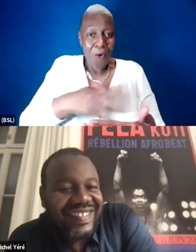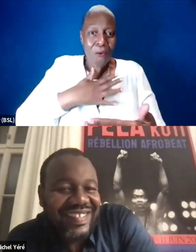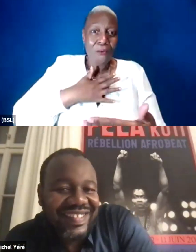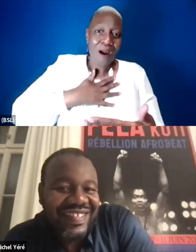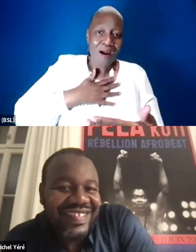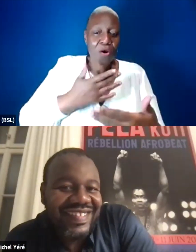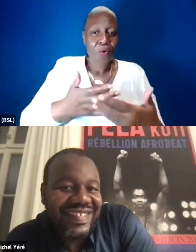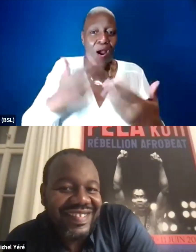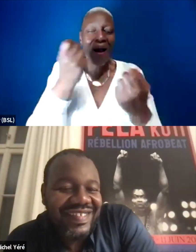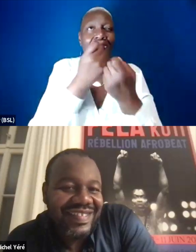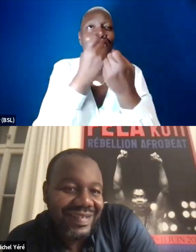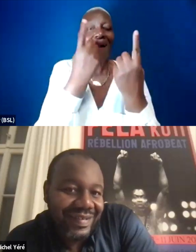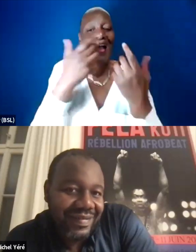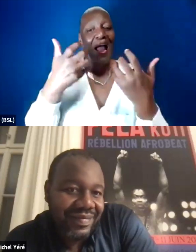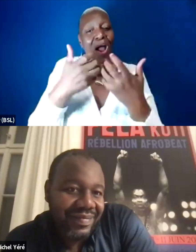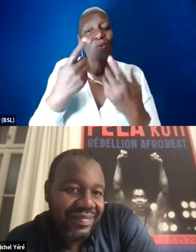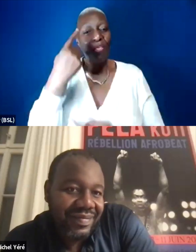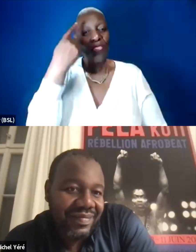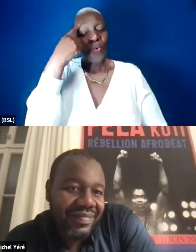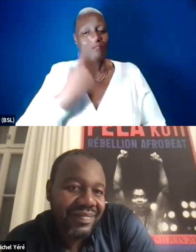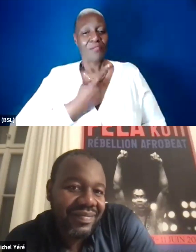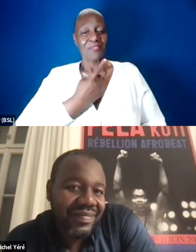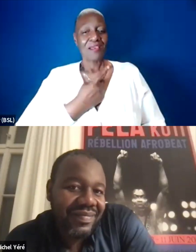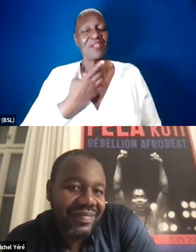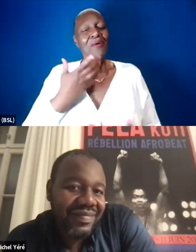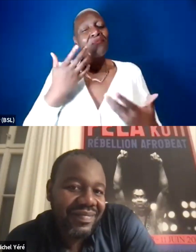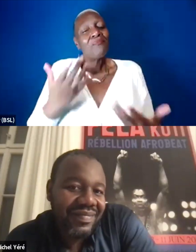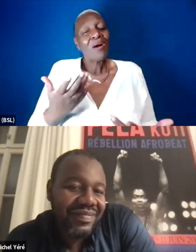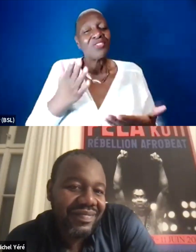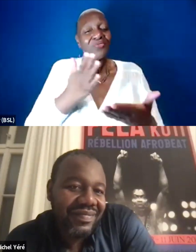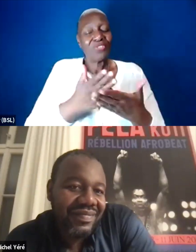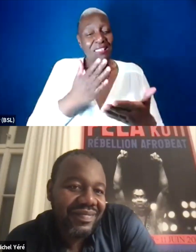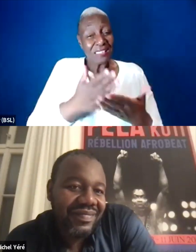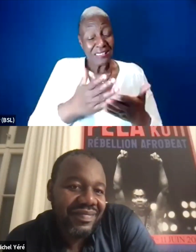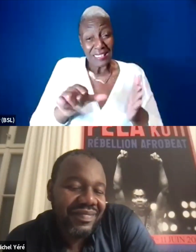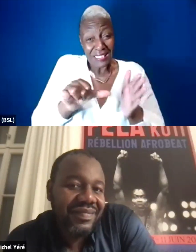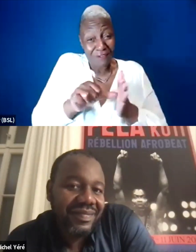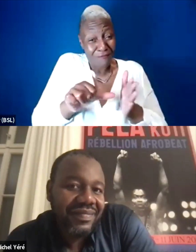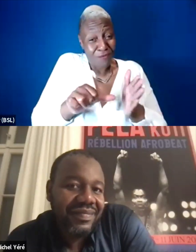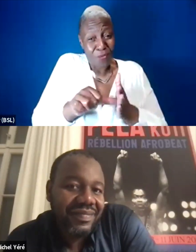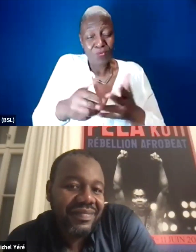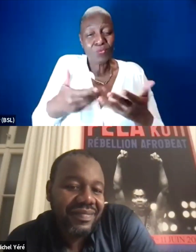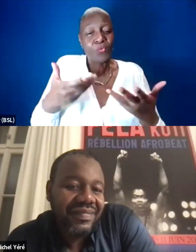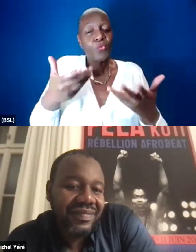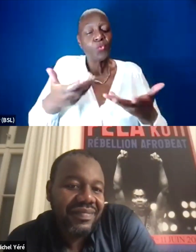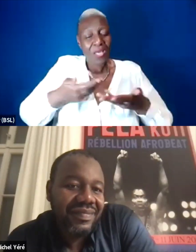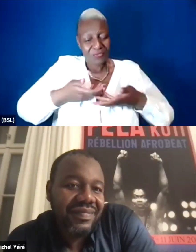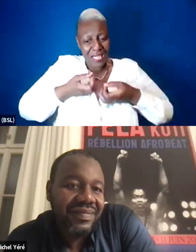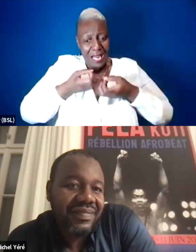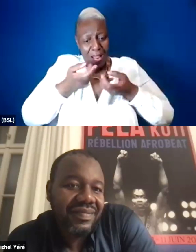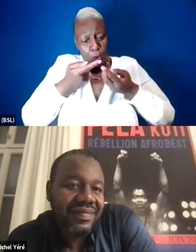of insight into how they thought of themselves. But it's something that's it's really tough to convey that